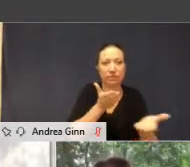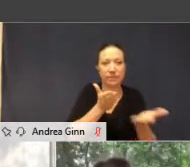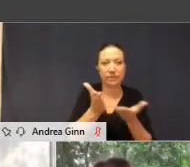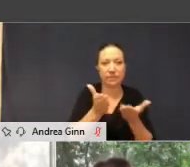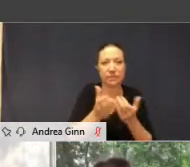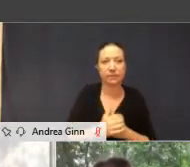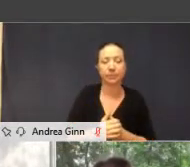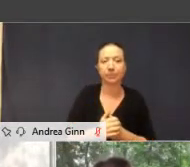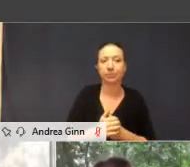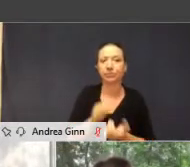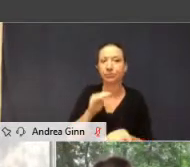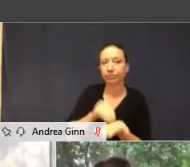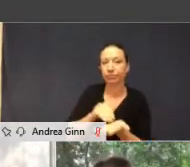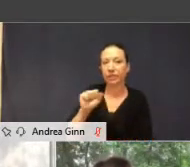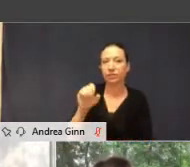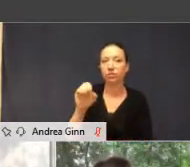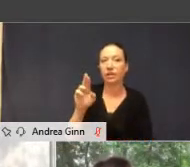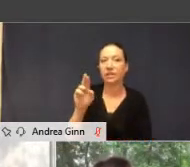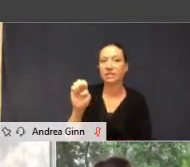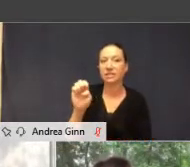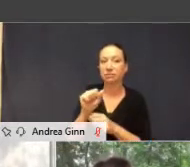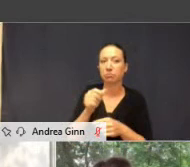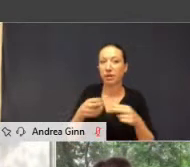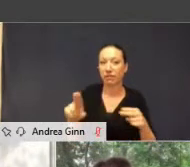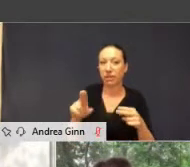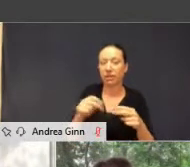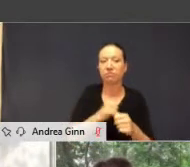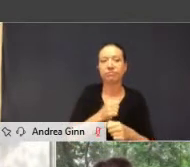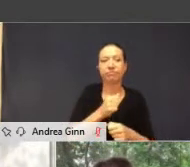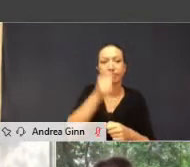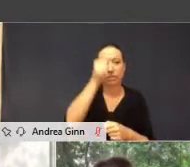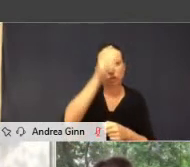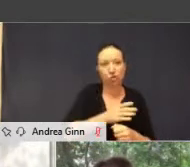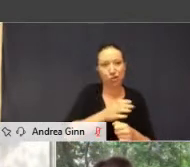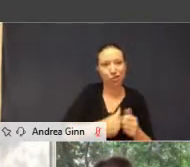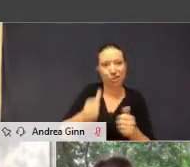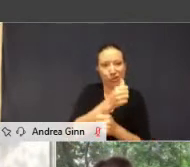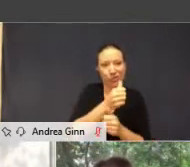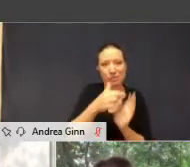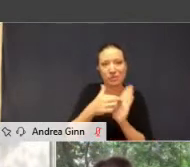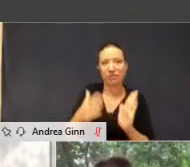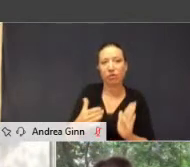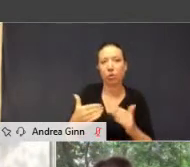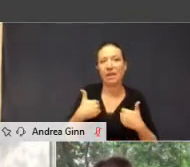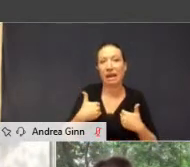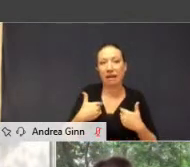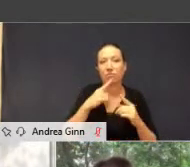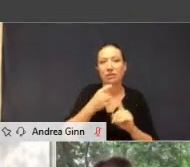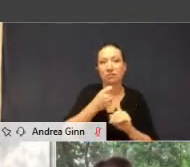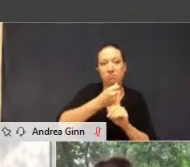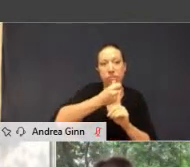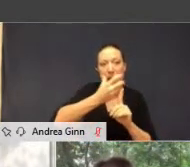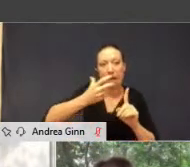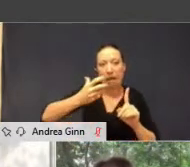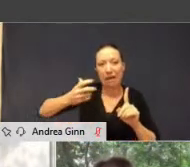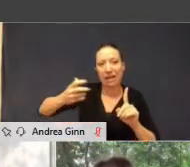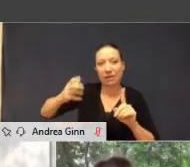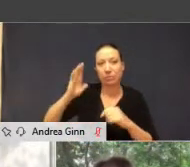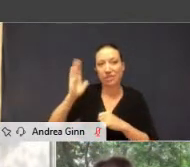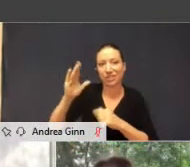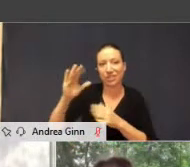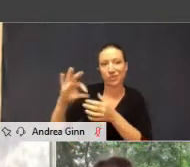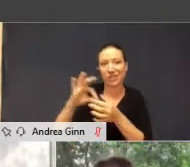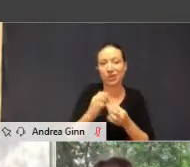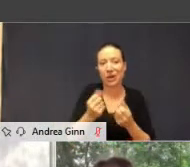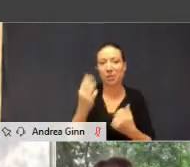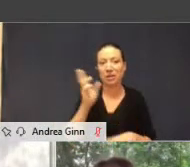Very briefly, Mr. Chair and Representative, we have a pretty extensive presentation coming up on, how many uninsured we have in